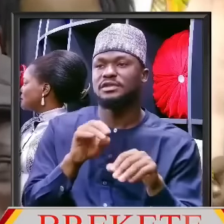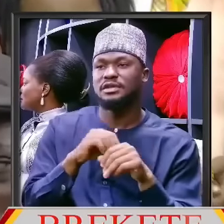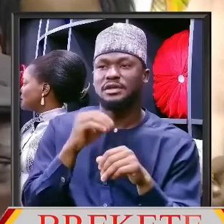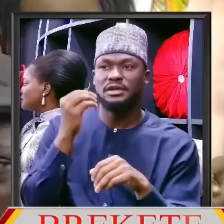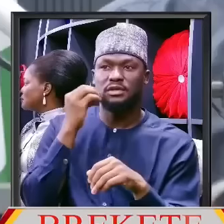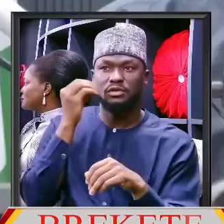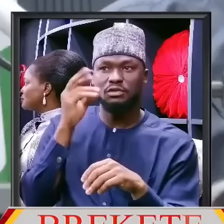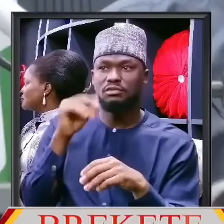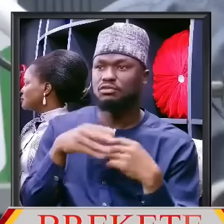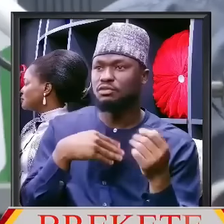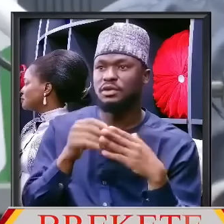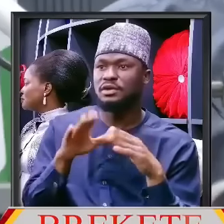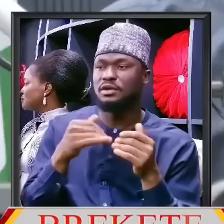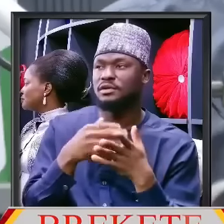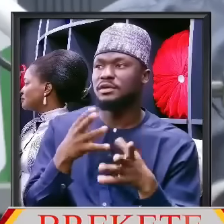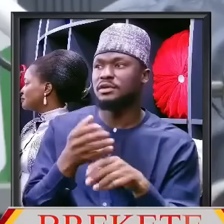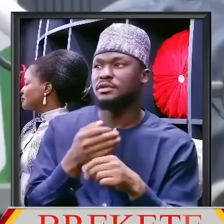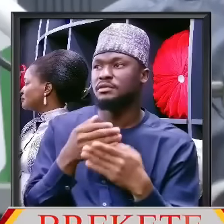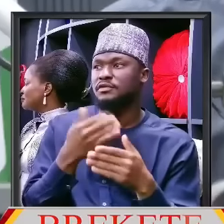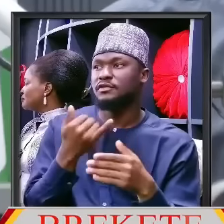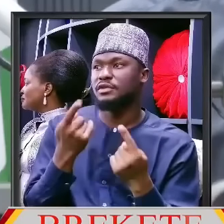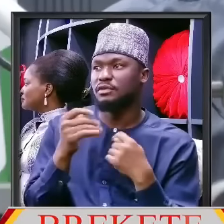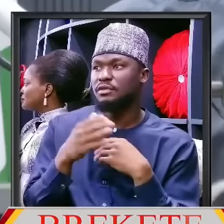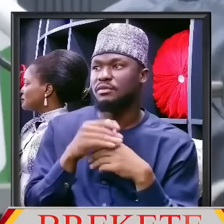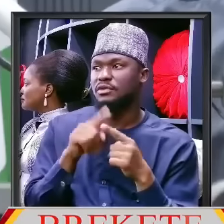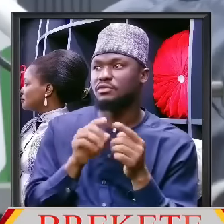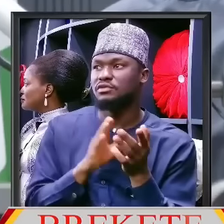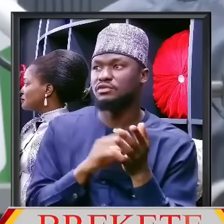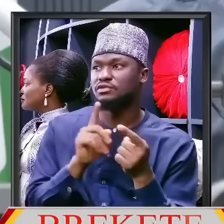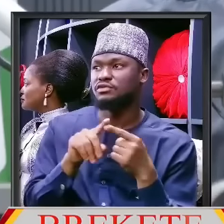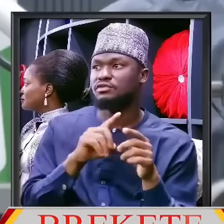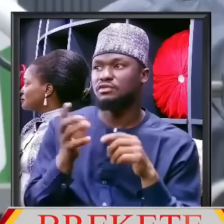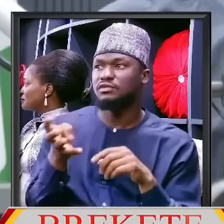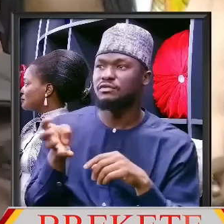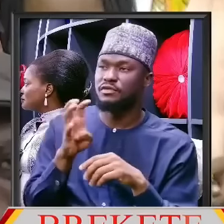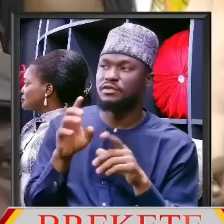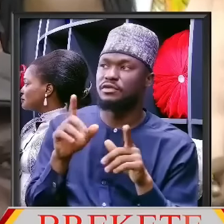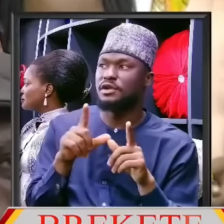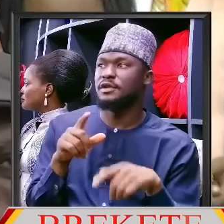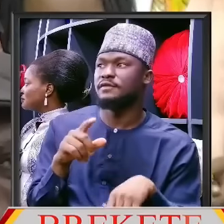takes before they can come back to school to do 400 level.